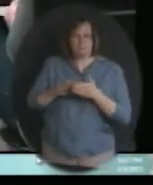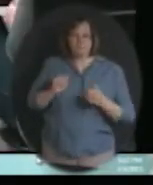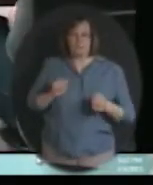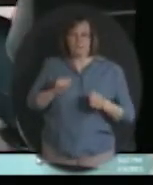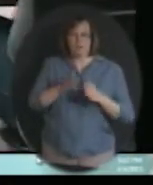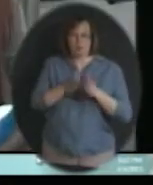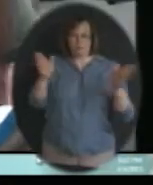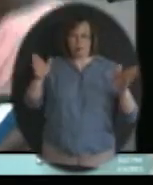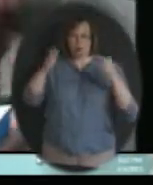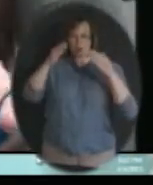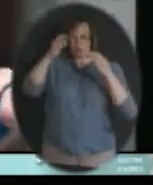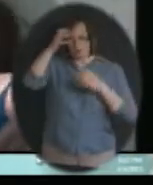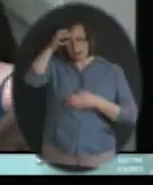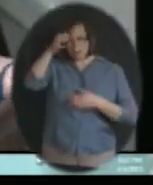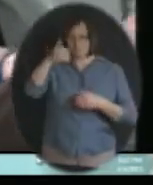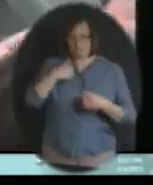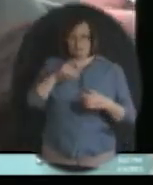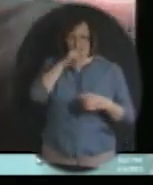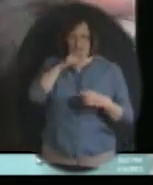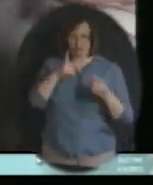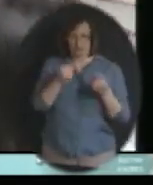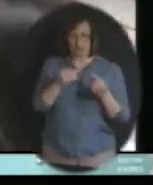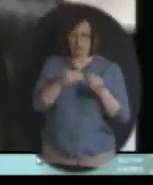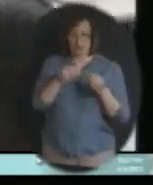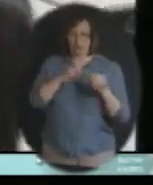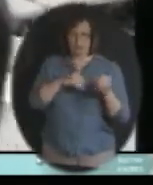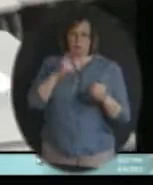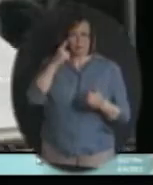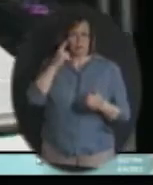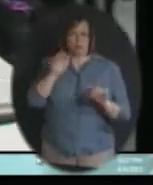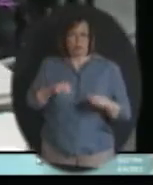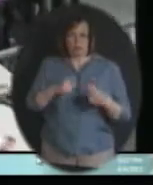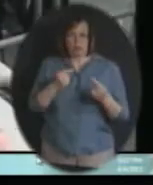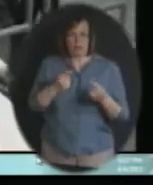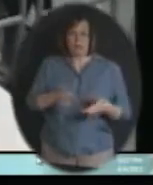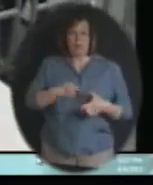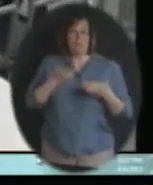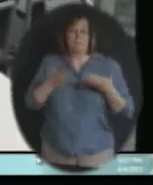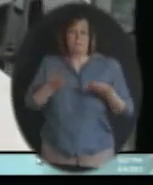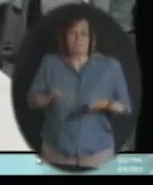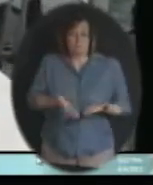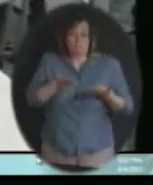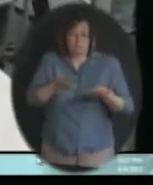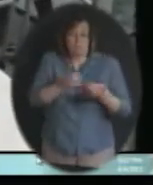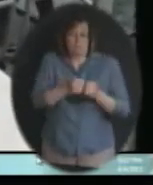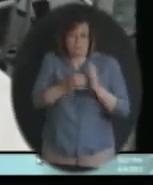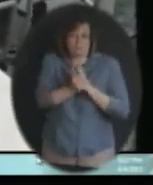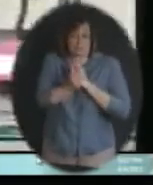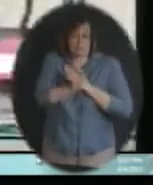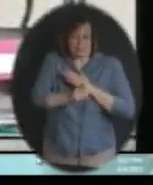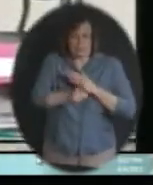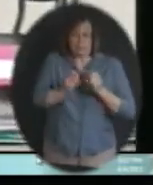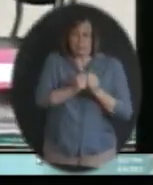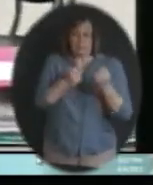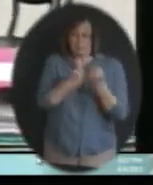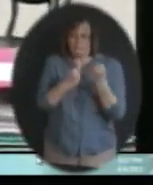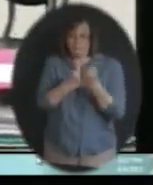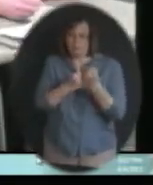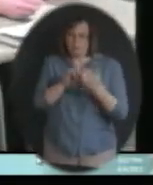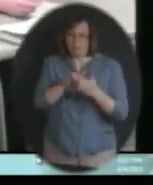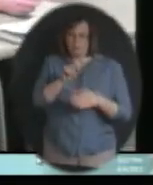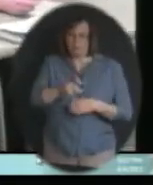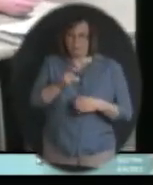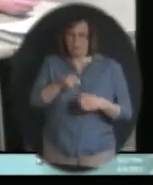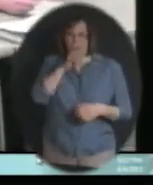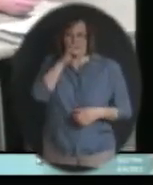overall concept of getting kids to do more than they thought they could do, and then providing them with the skills that they need, with support that they need.